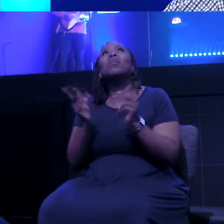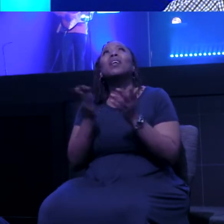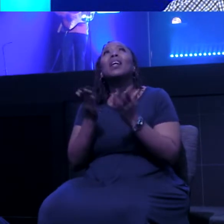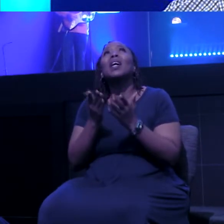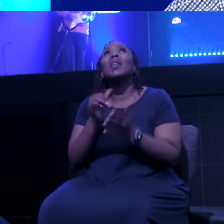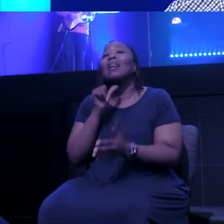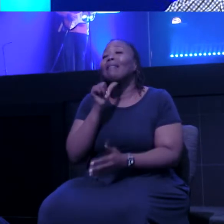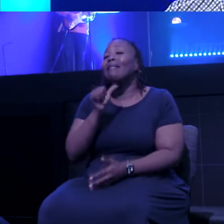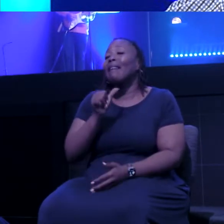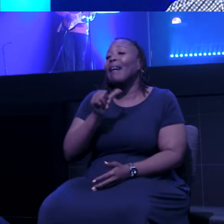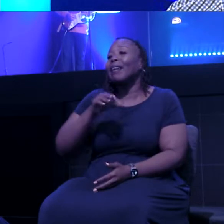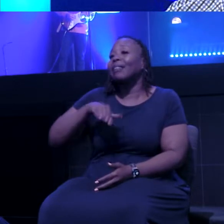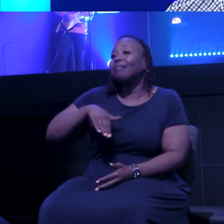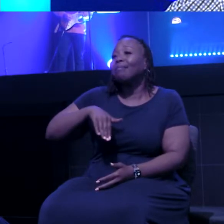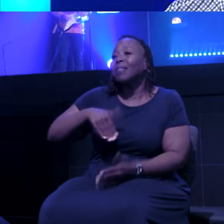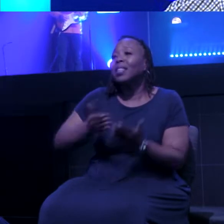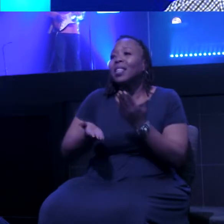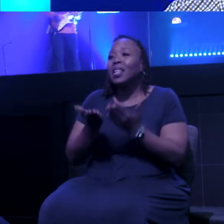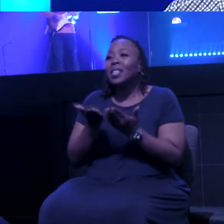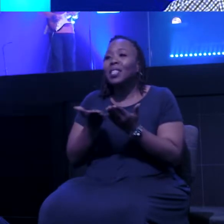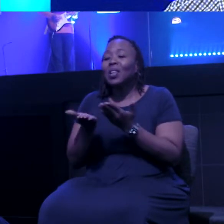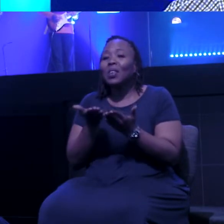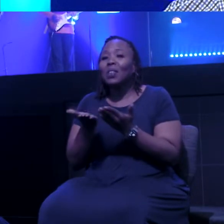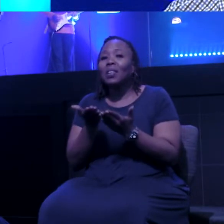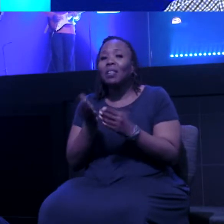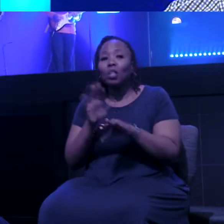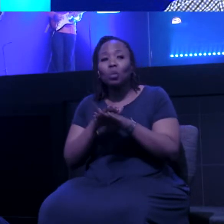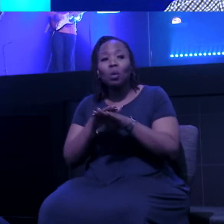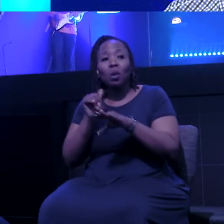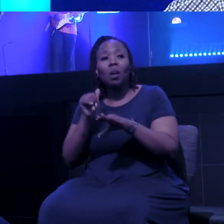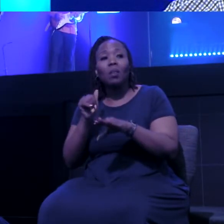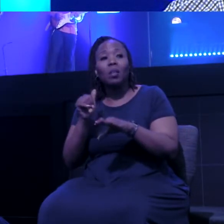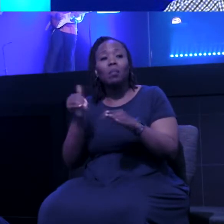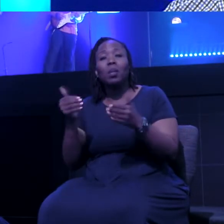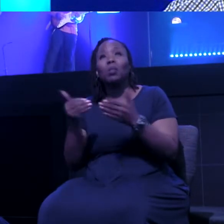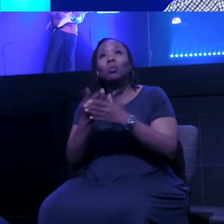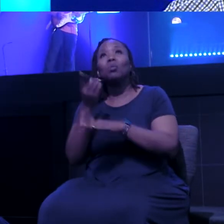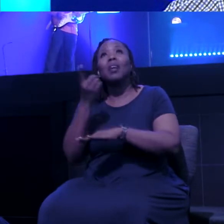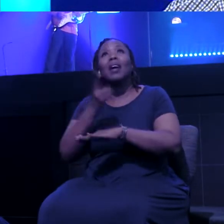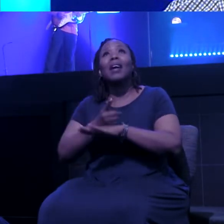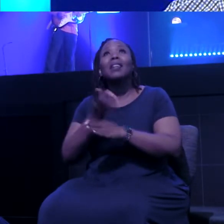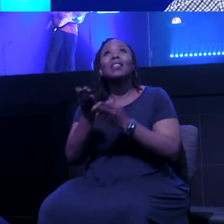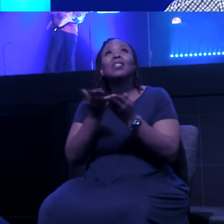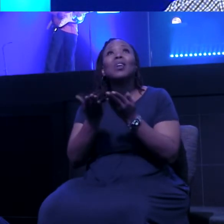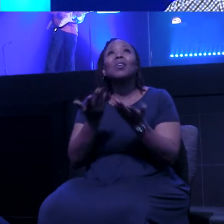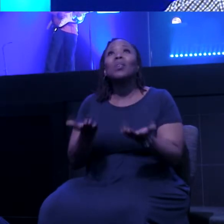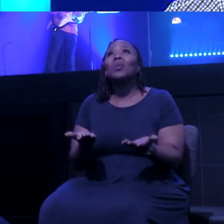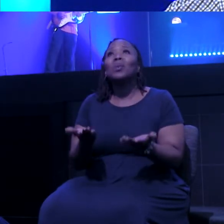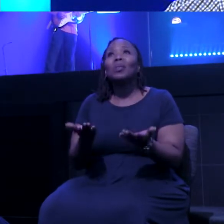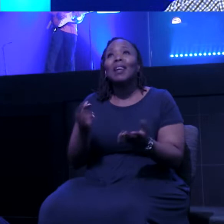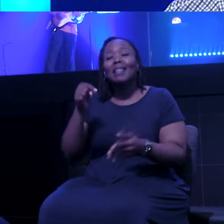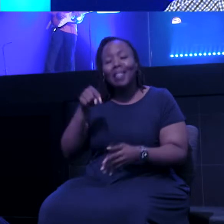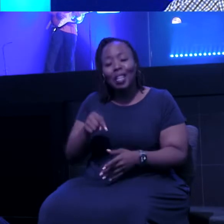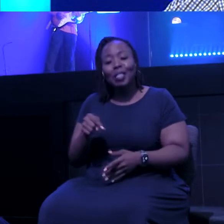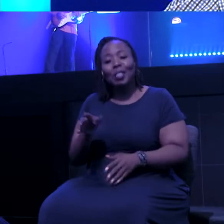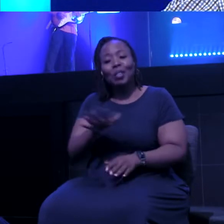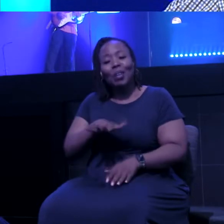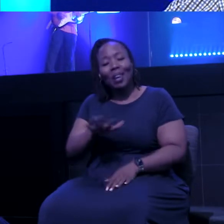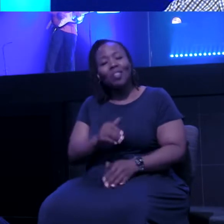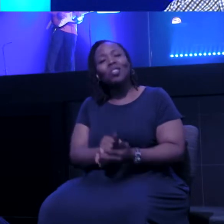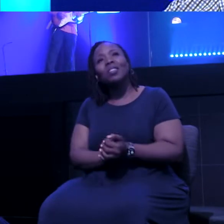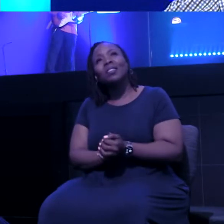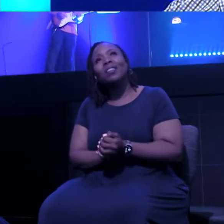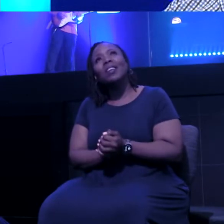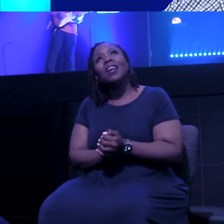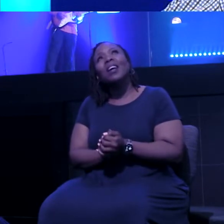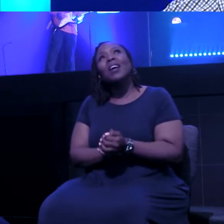serving, that you will call them in a new day to serve you in this place, in this location.